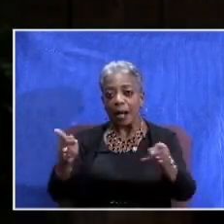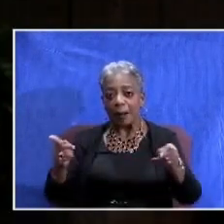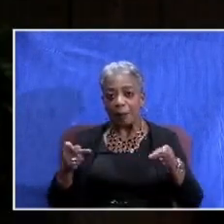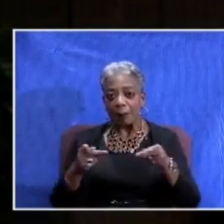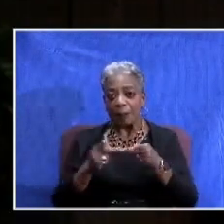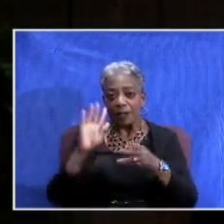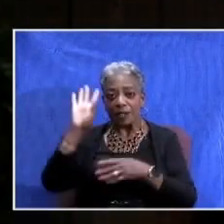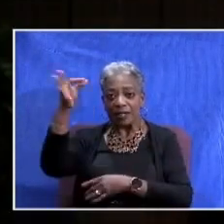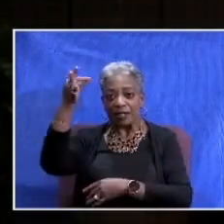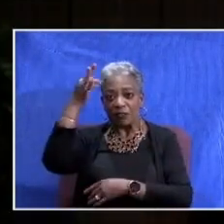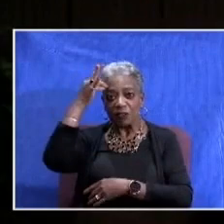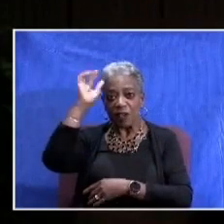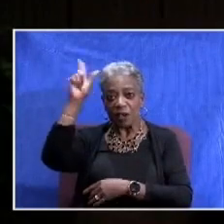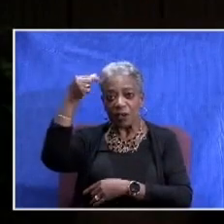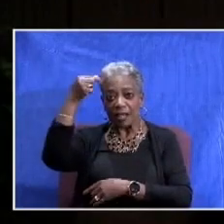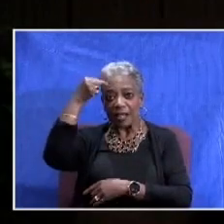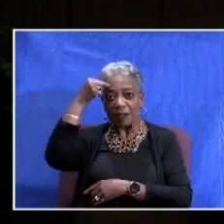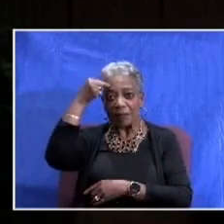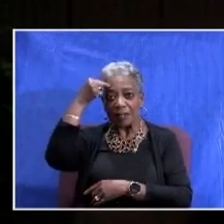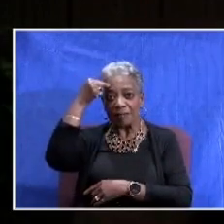Protect voting rights.